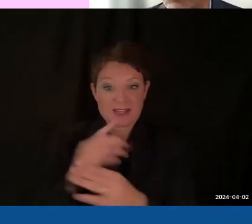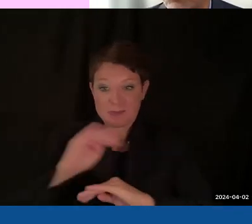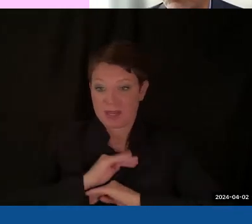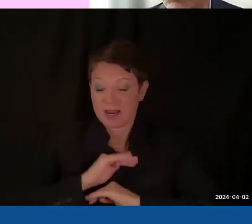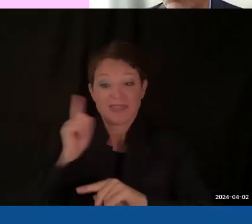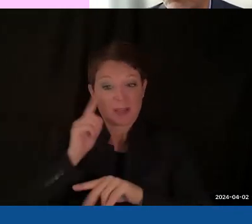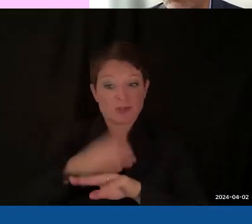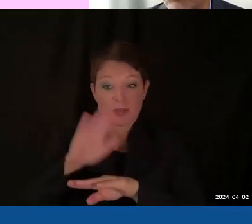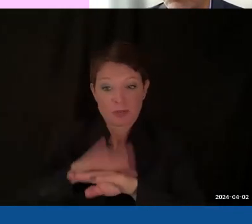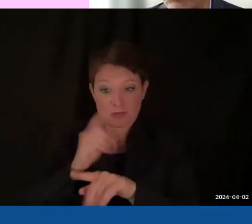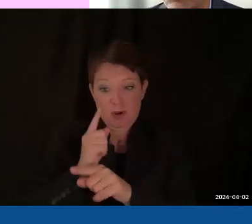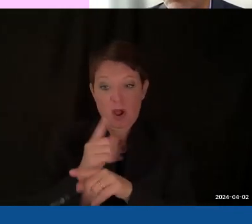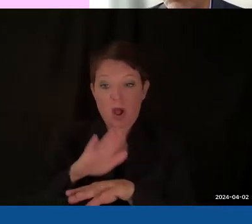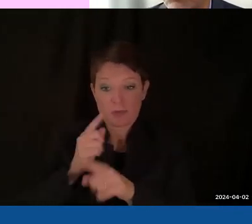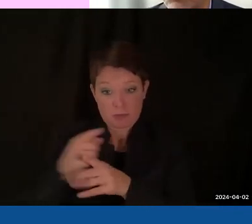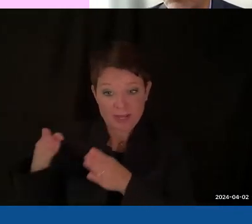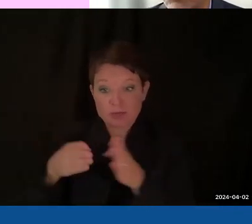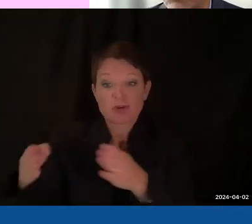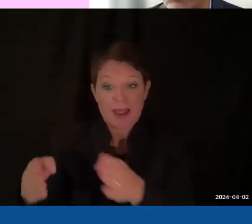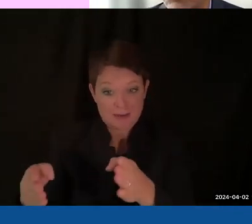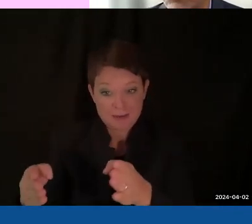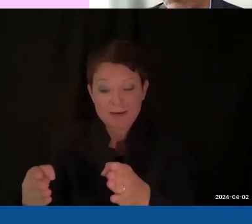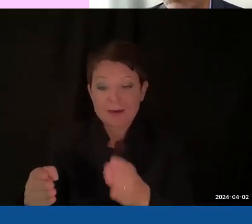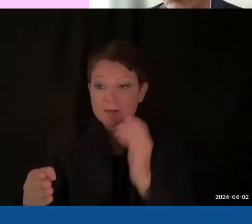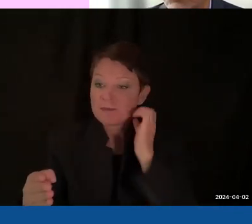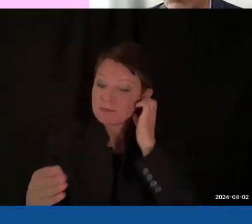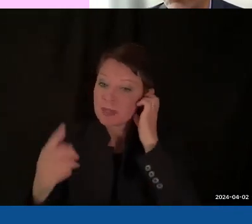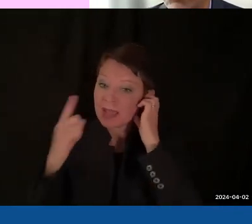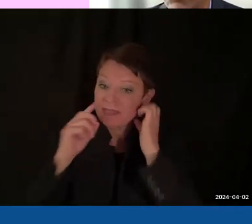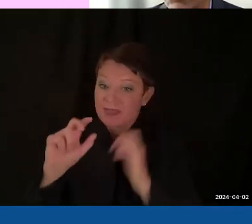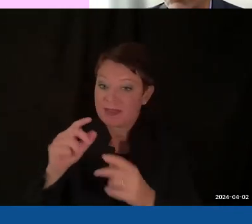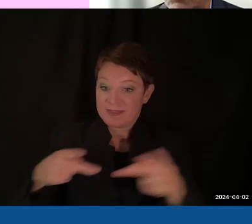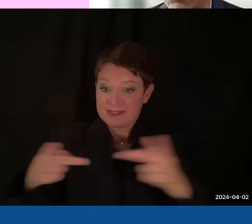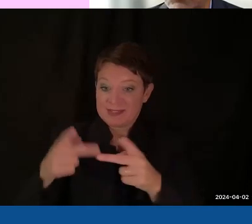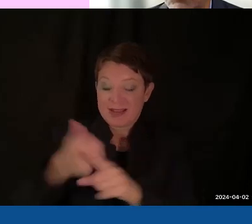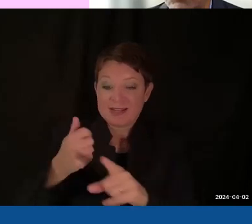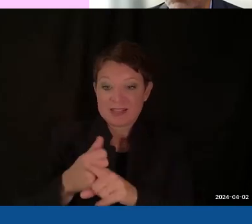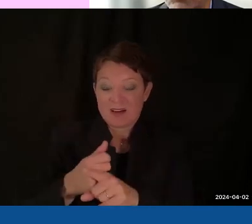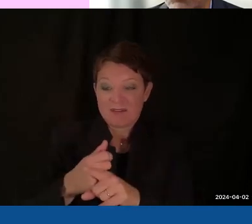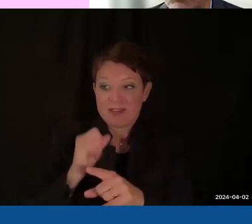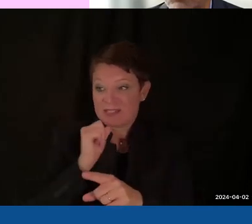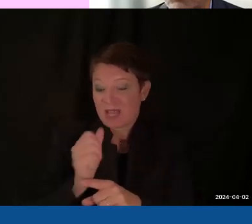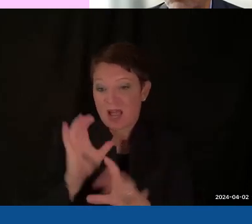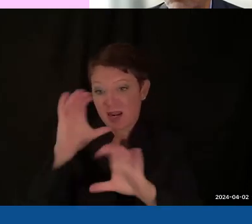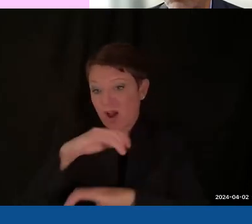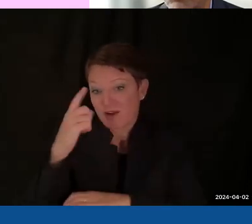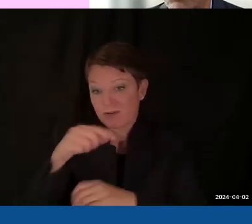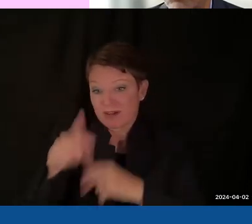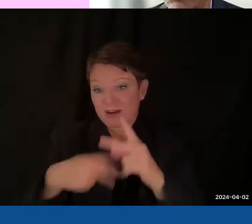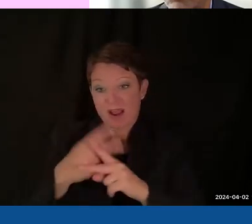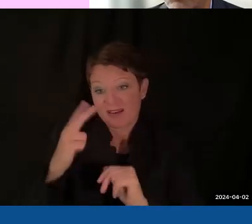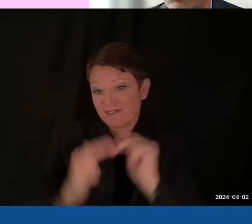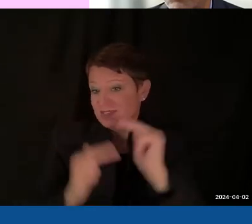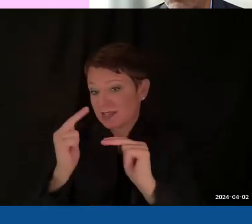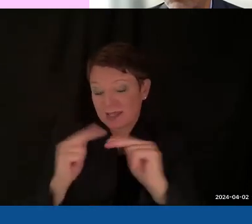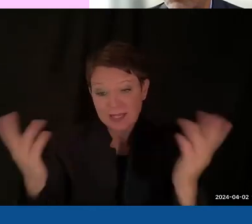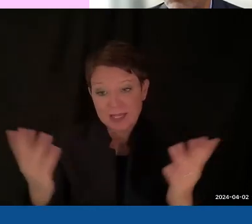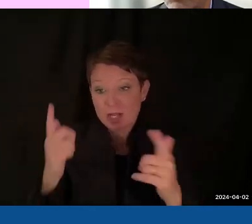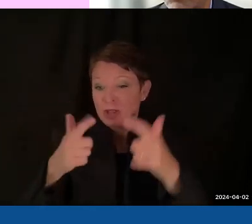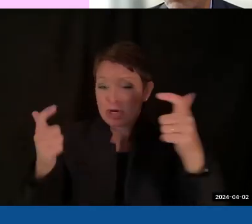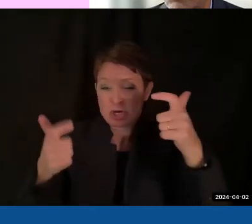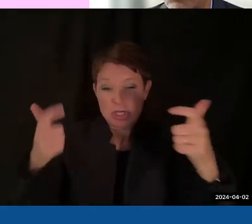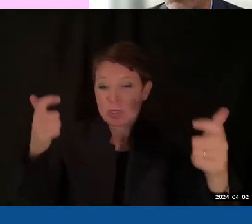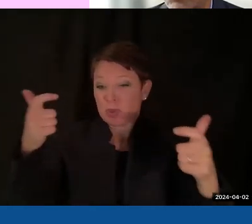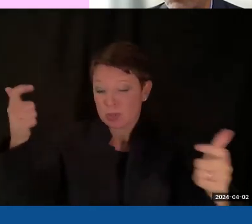on the right track, and I think that the site itself is not uncommon for these types of facilities. They're